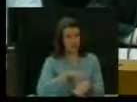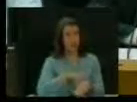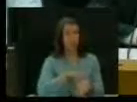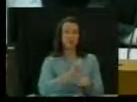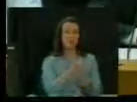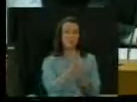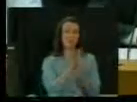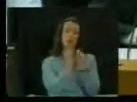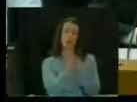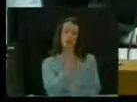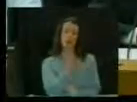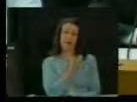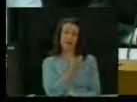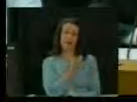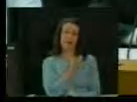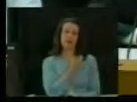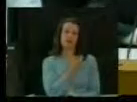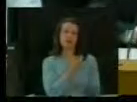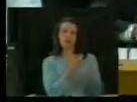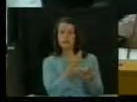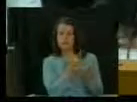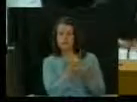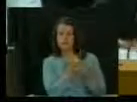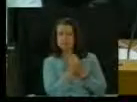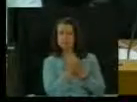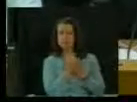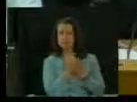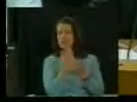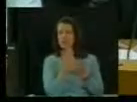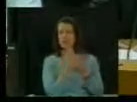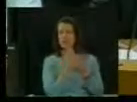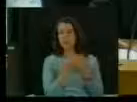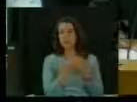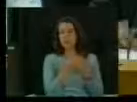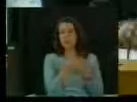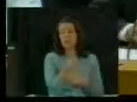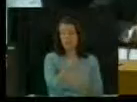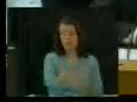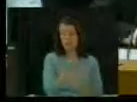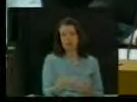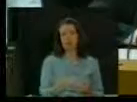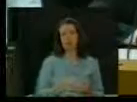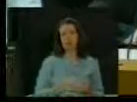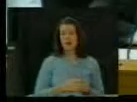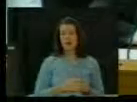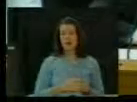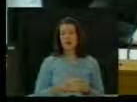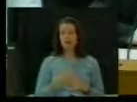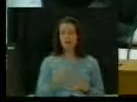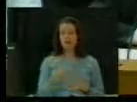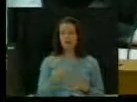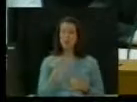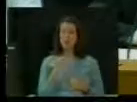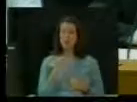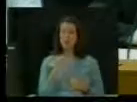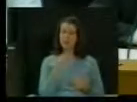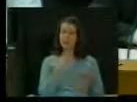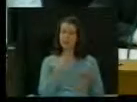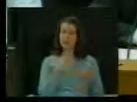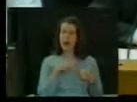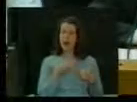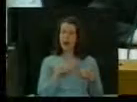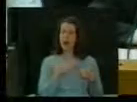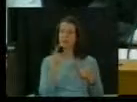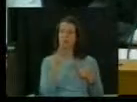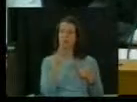to work with us to lend any assistance that we might need. And I would just go back to something